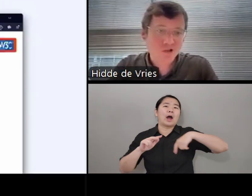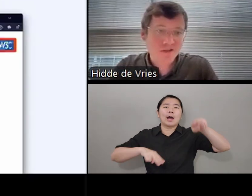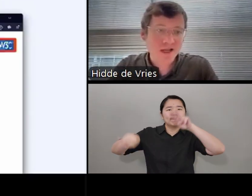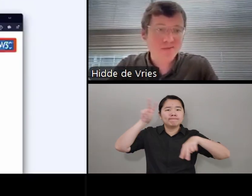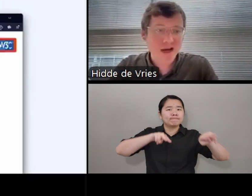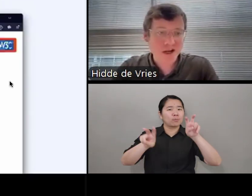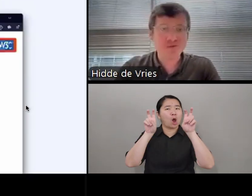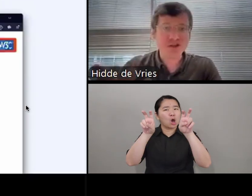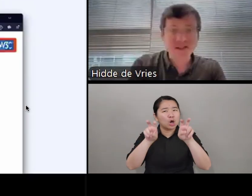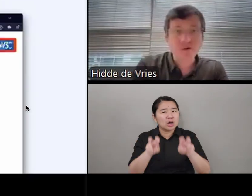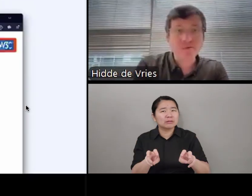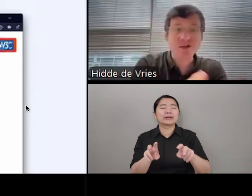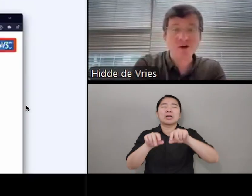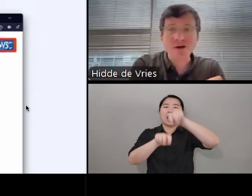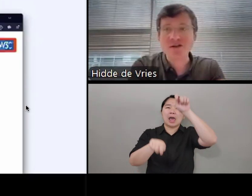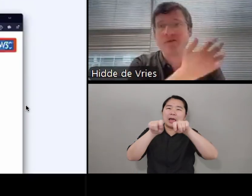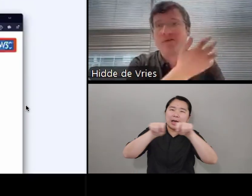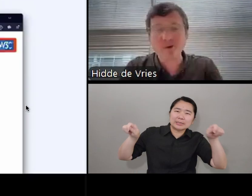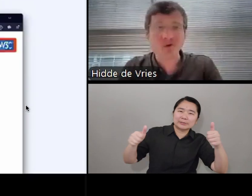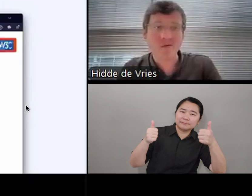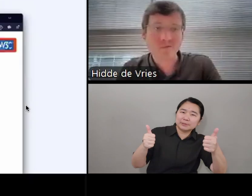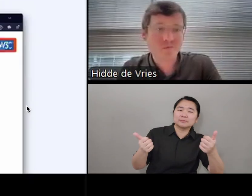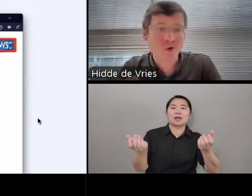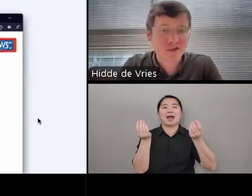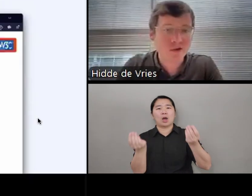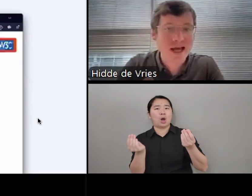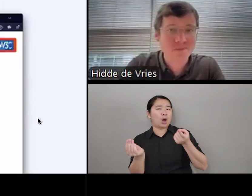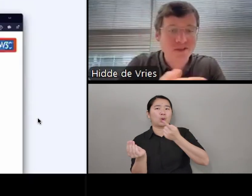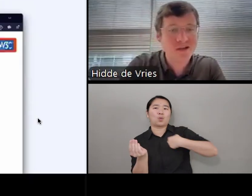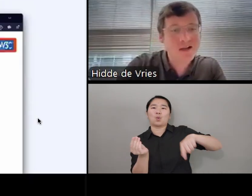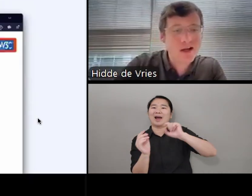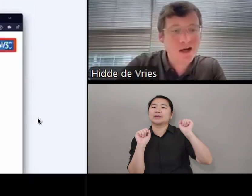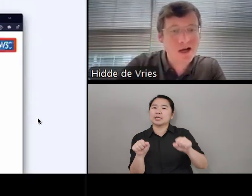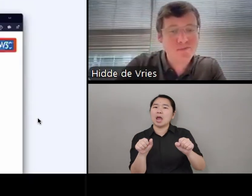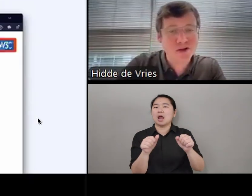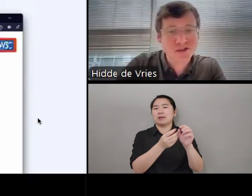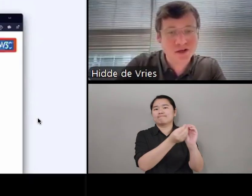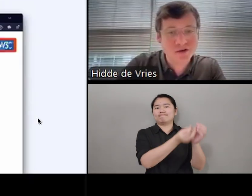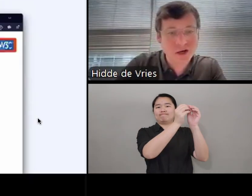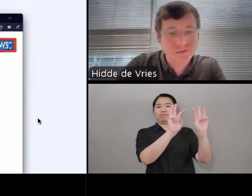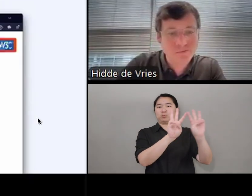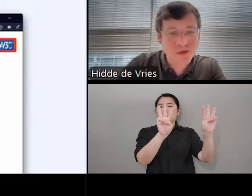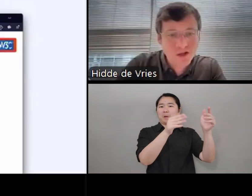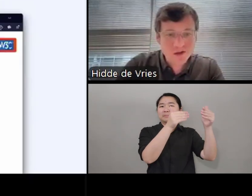And we're trying to make it better in the respects that we mentioned earlier. So for people who are wanting to look at apps, but